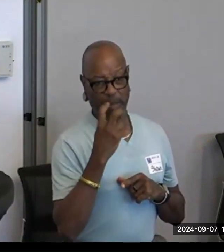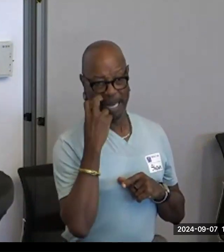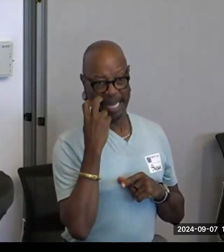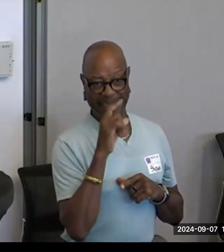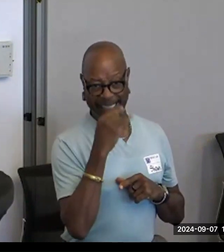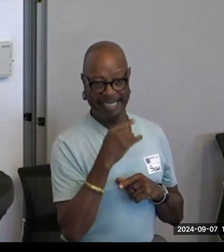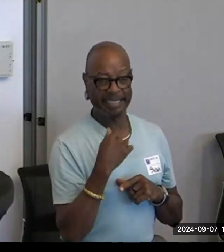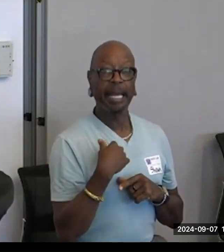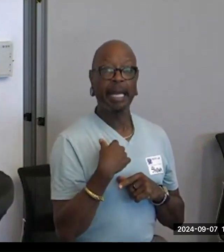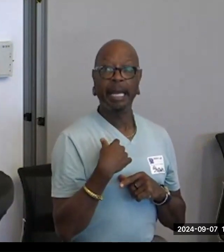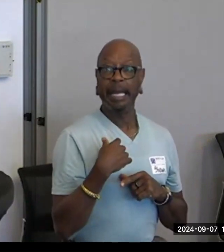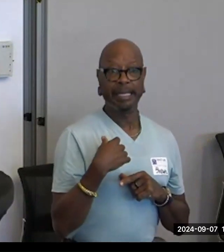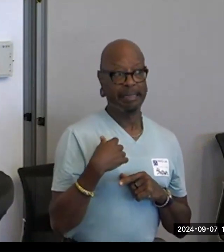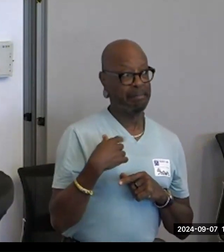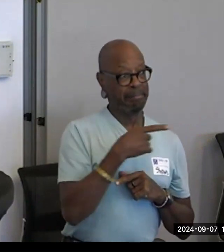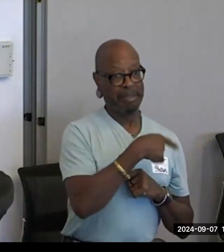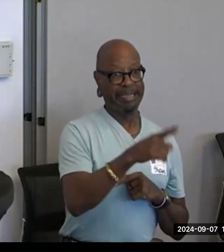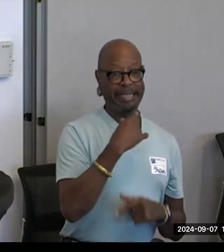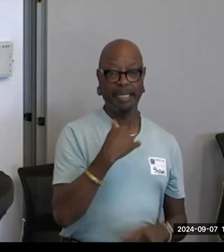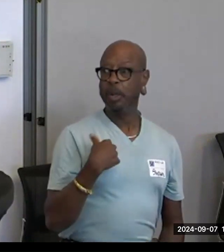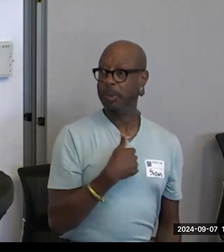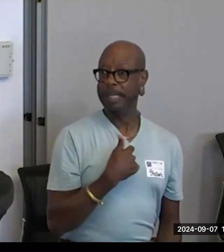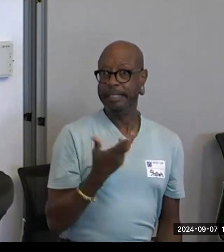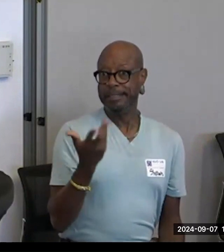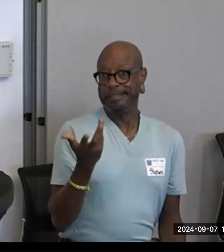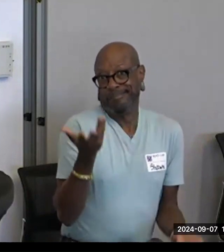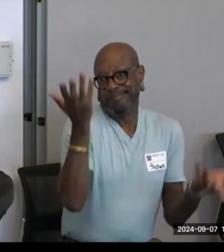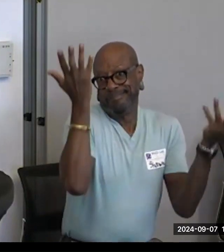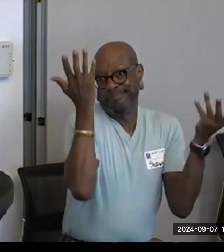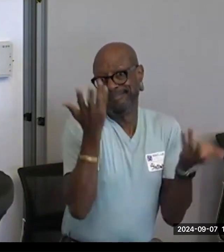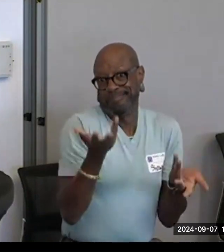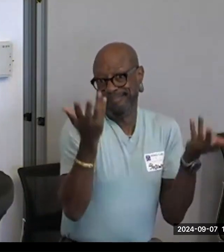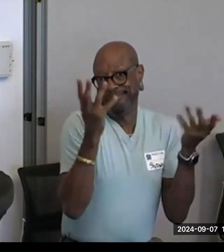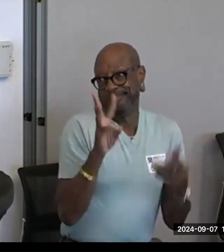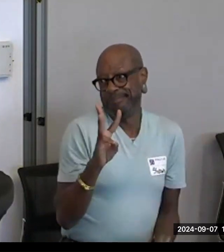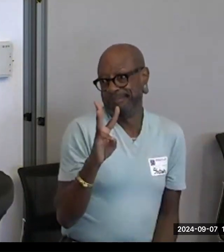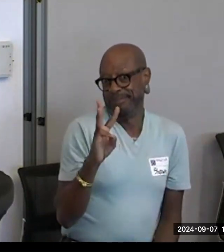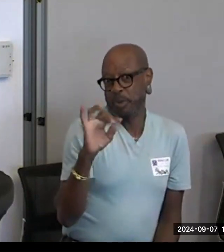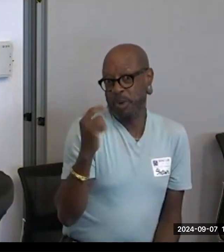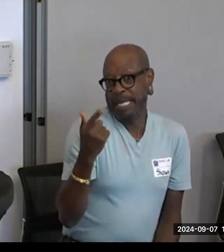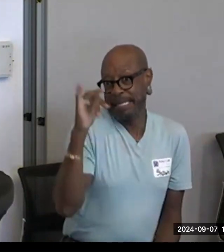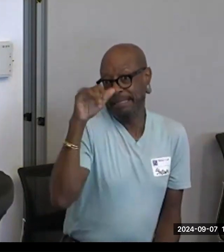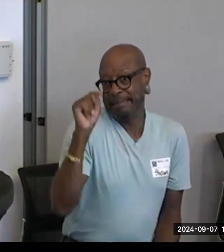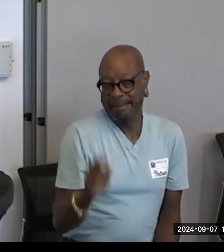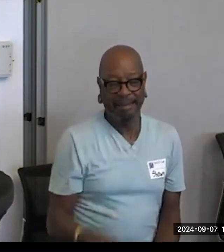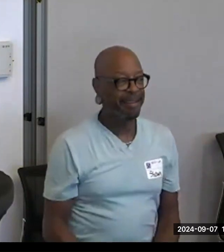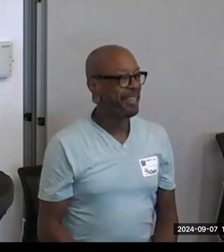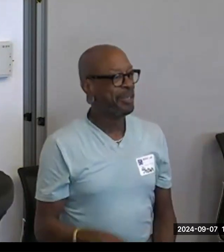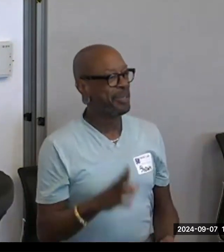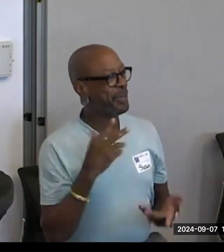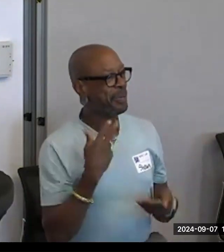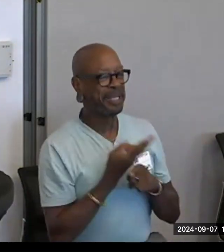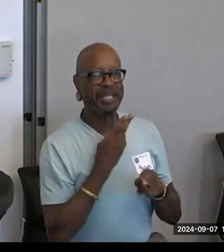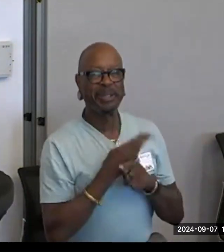And they say, we just wing it. They use whatever, wiki